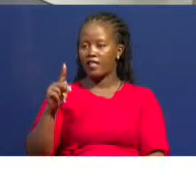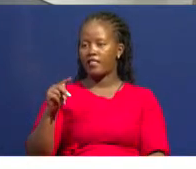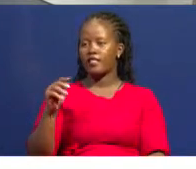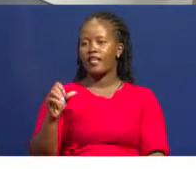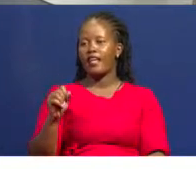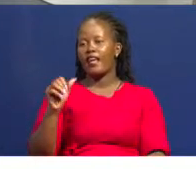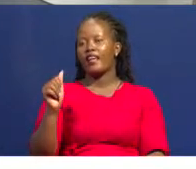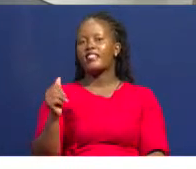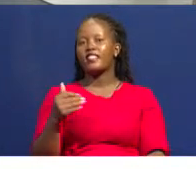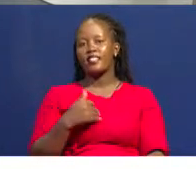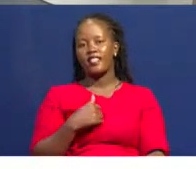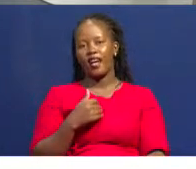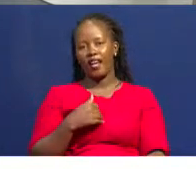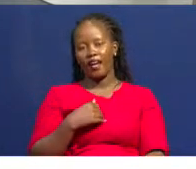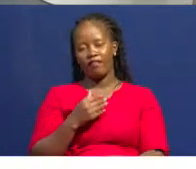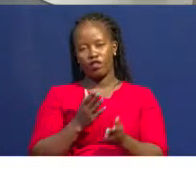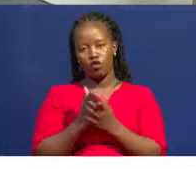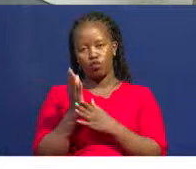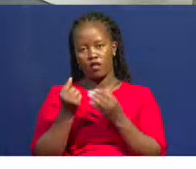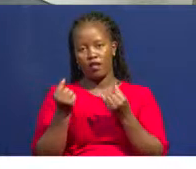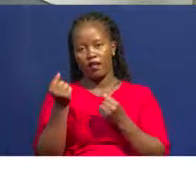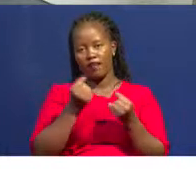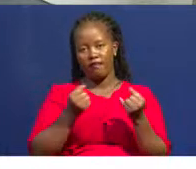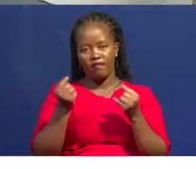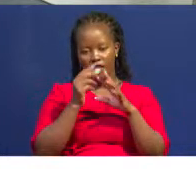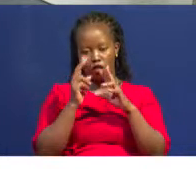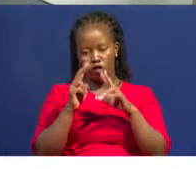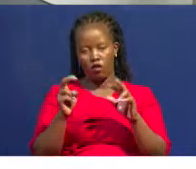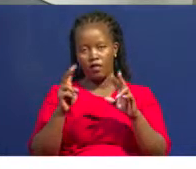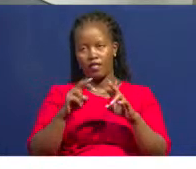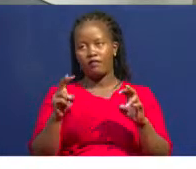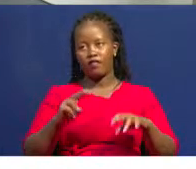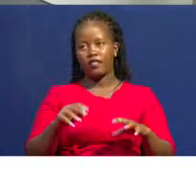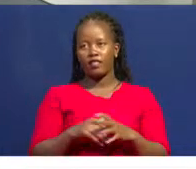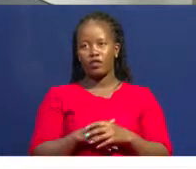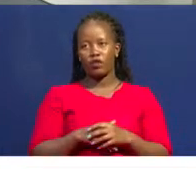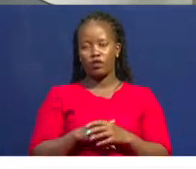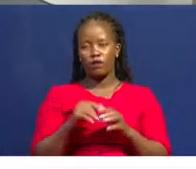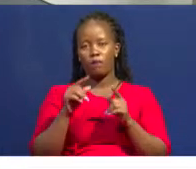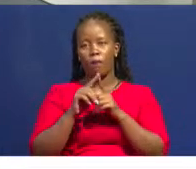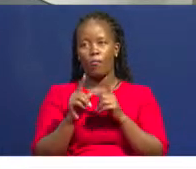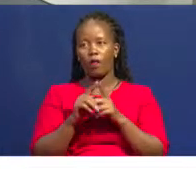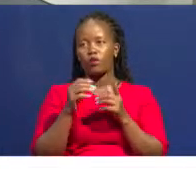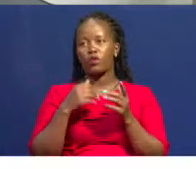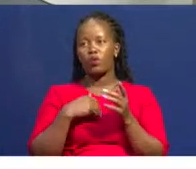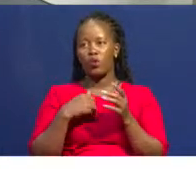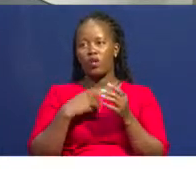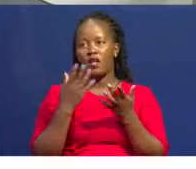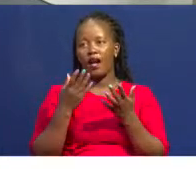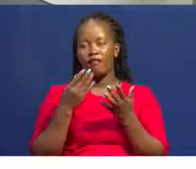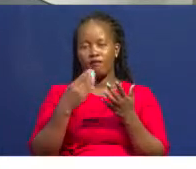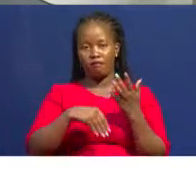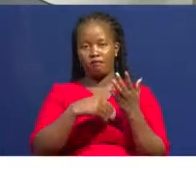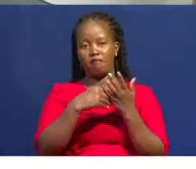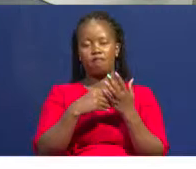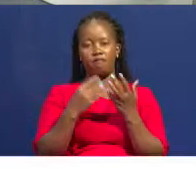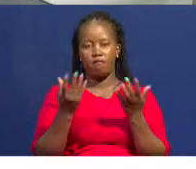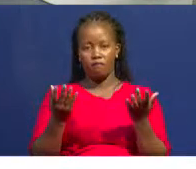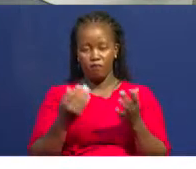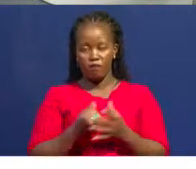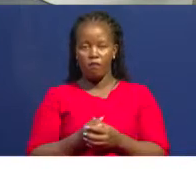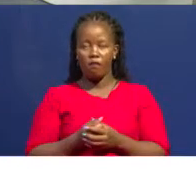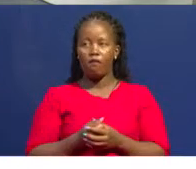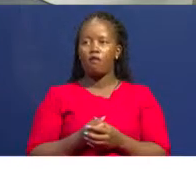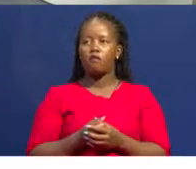vehicle inspection, because KRE has raised concern. You've also mentioned something. Before he go to